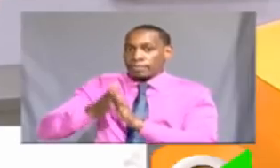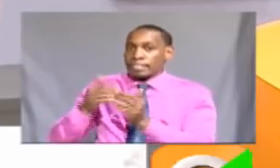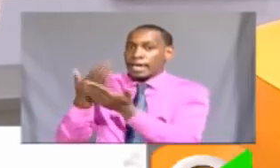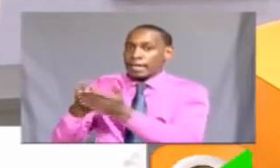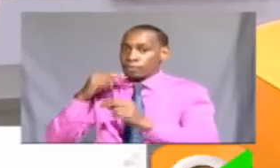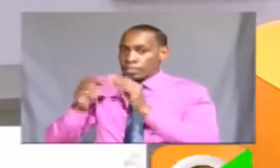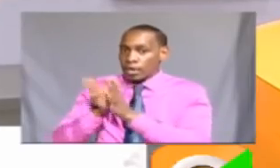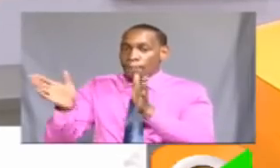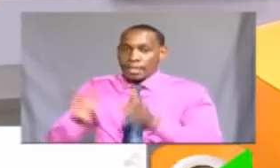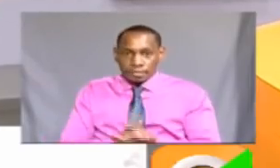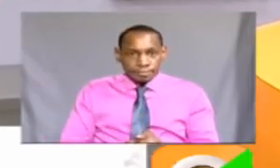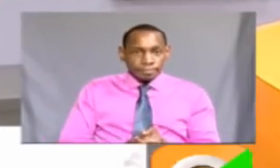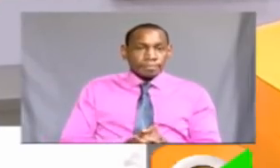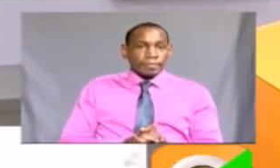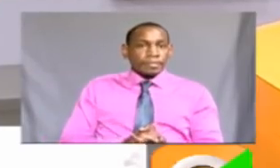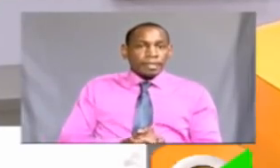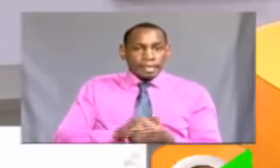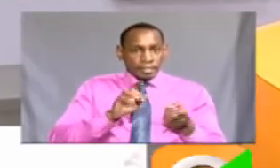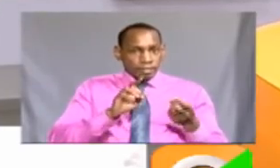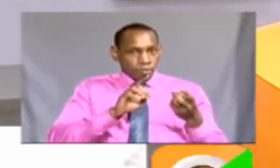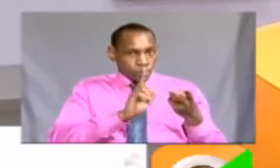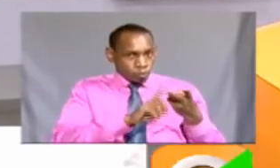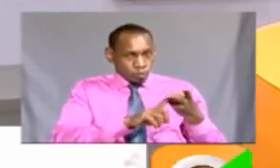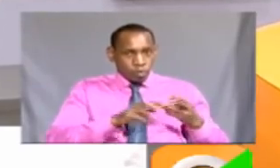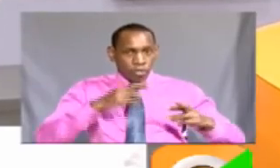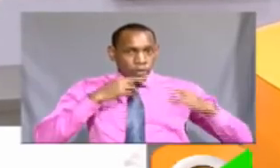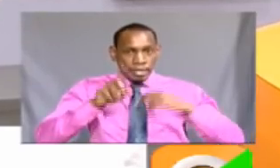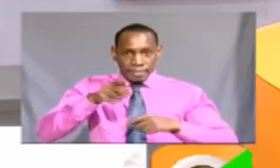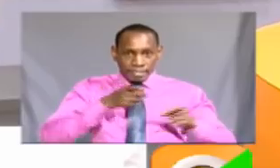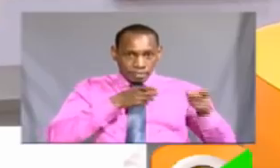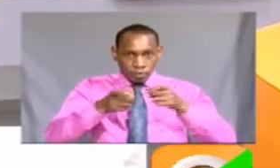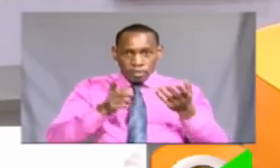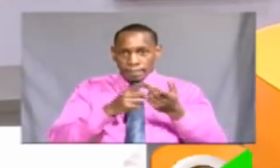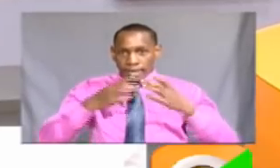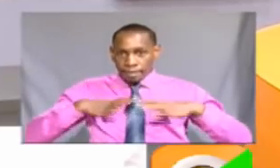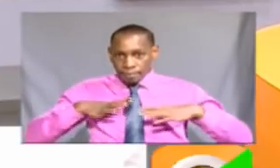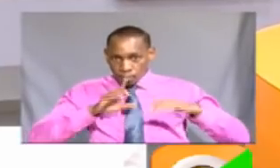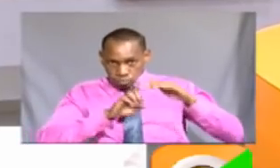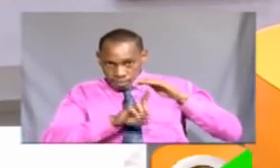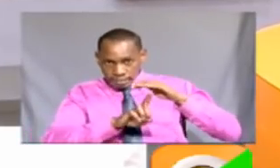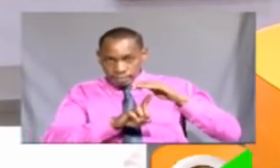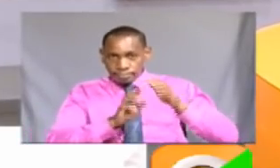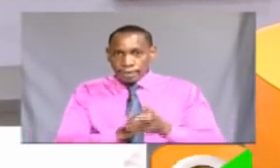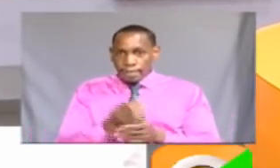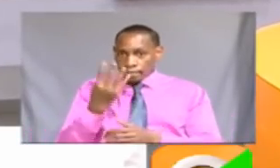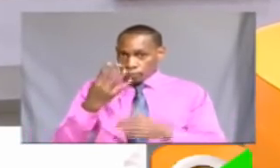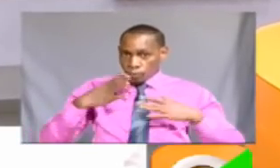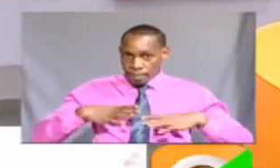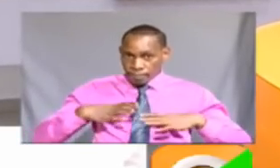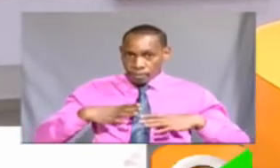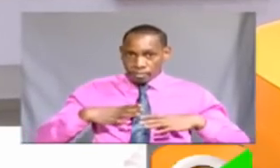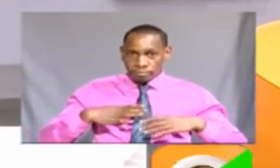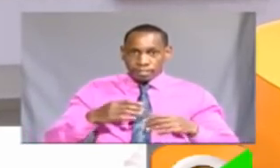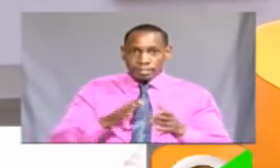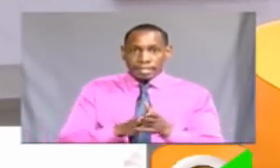there and get started. Here's another one. The restaurant must limit the number of customers to 4 people for